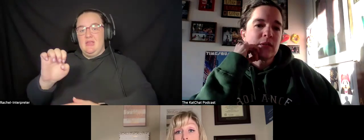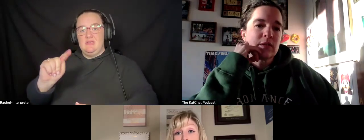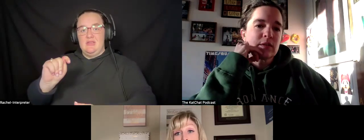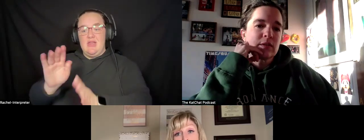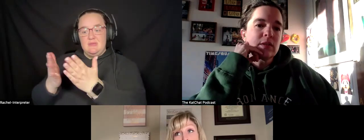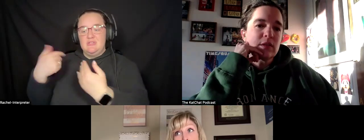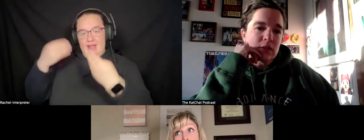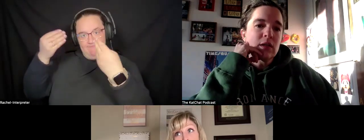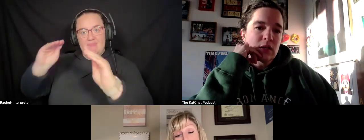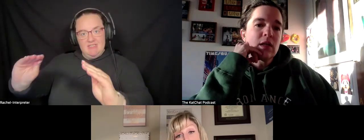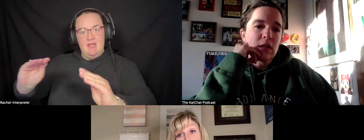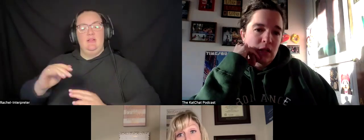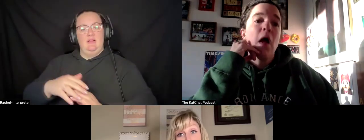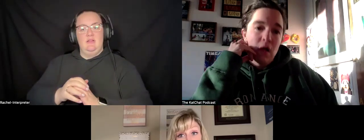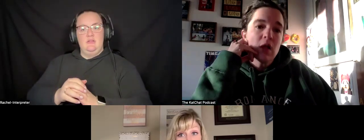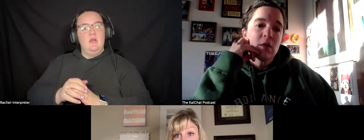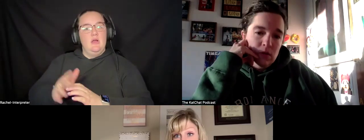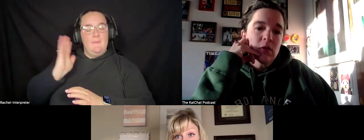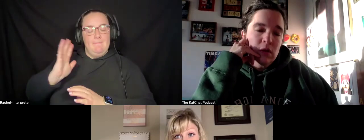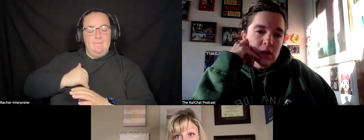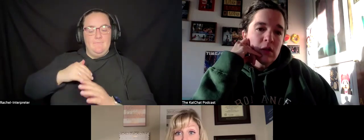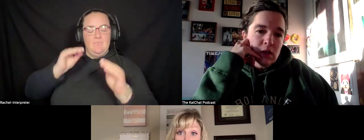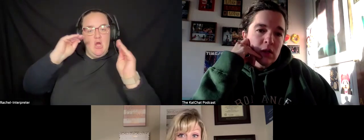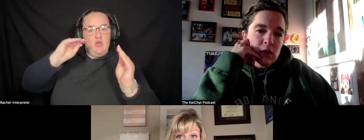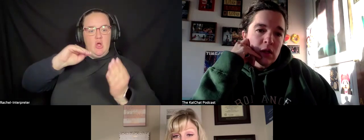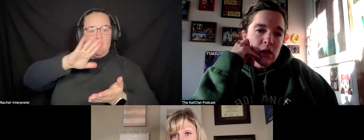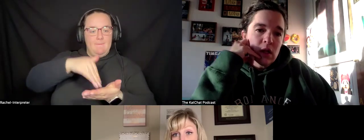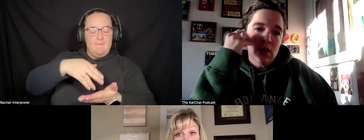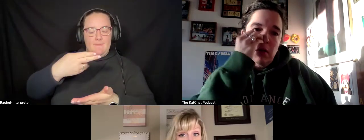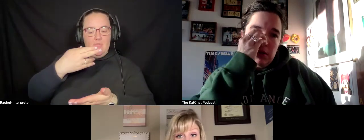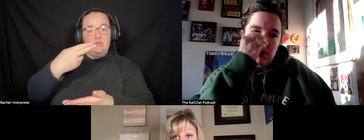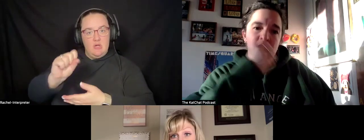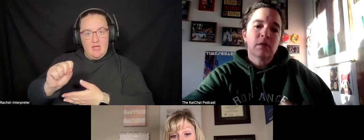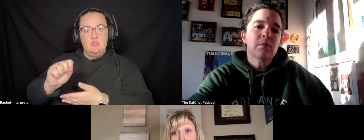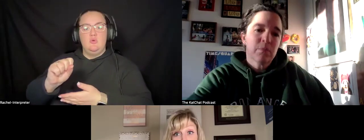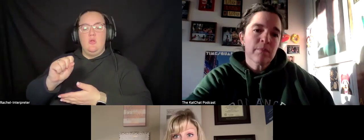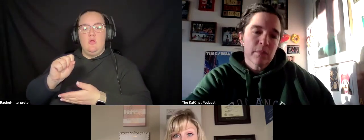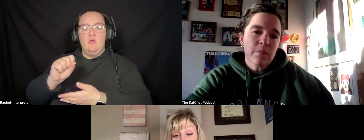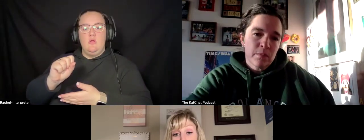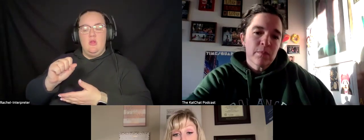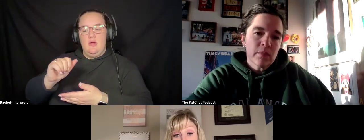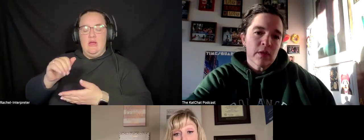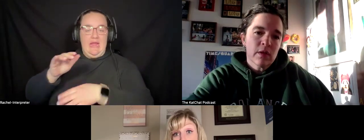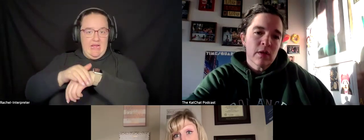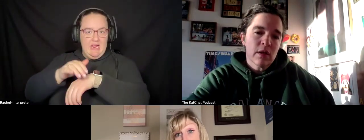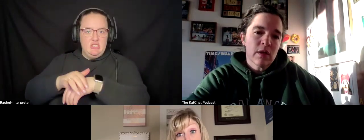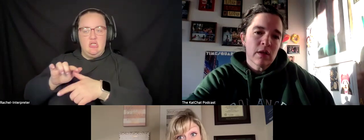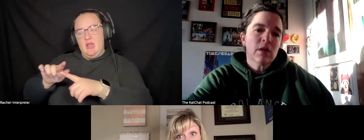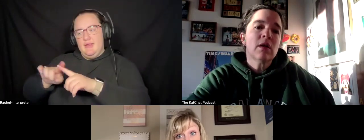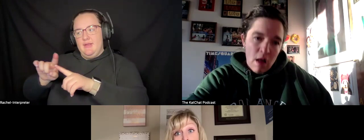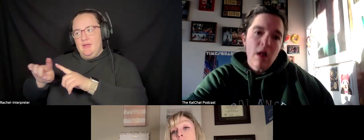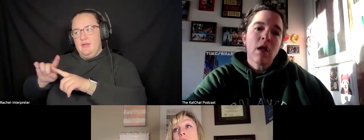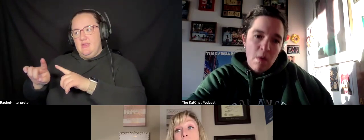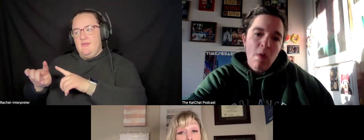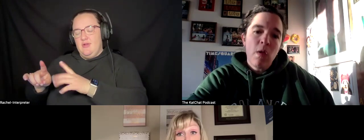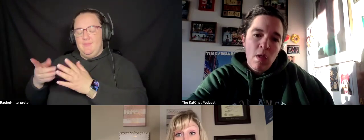what I taught high school and middle school English and language arts, and of course all of the different electives that go along with it. One of them was